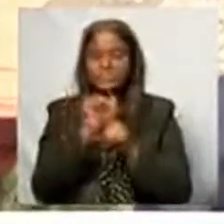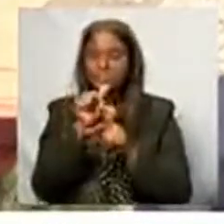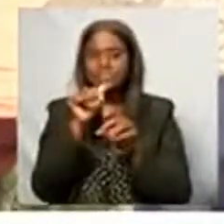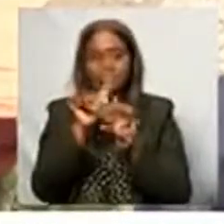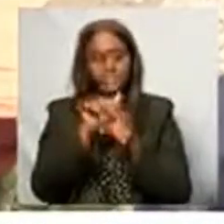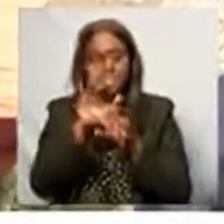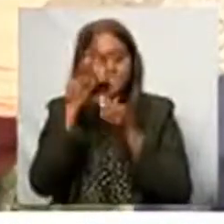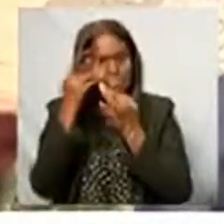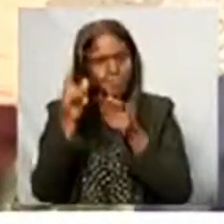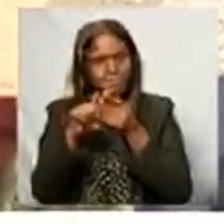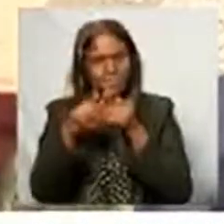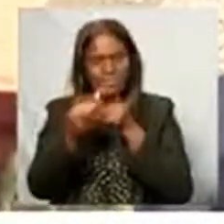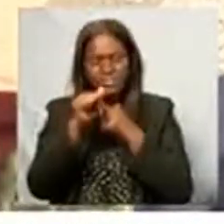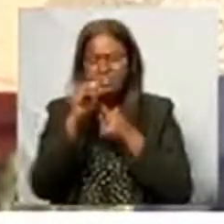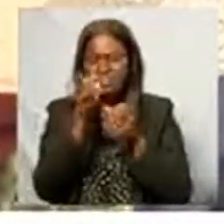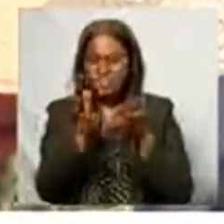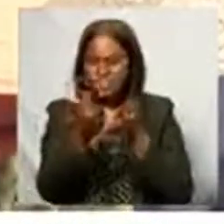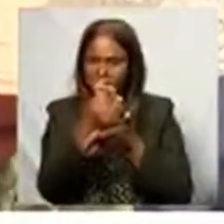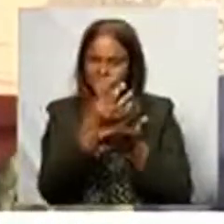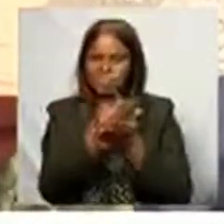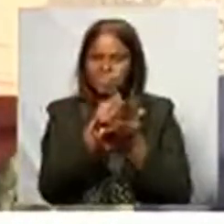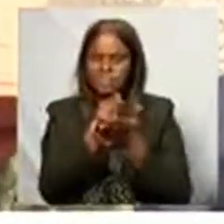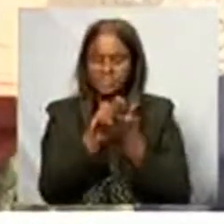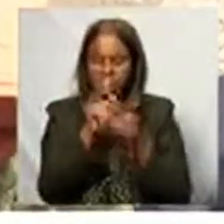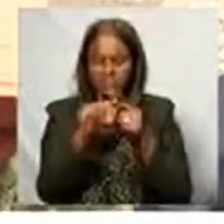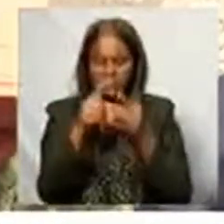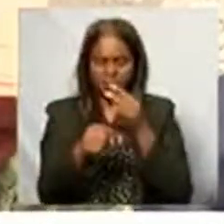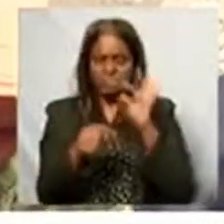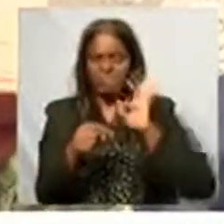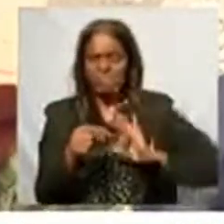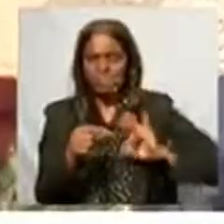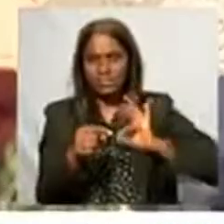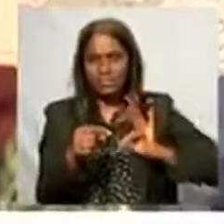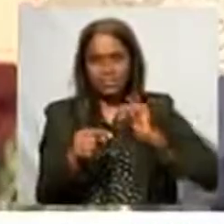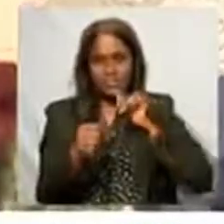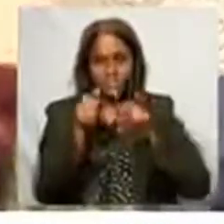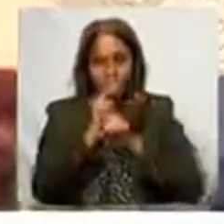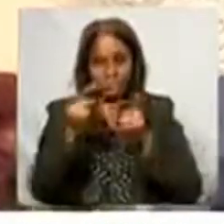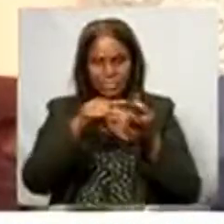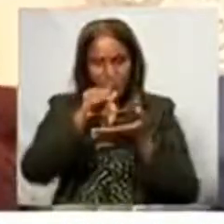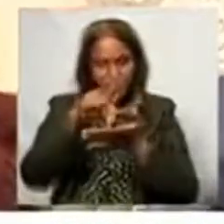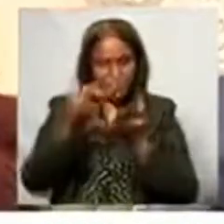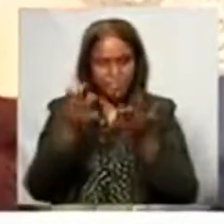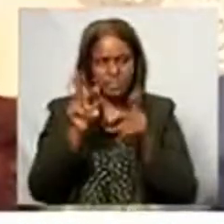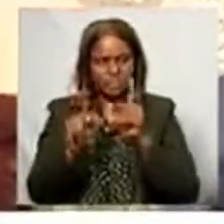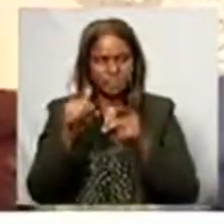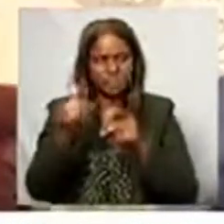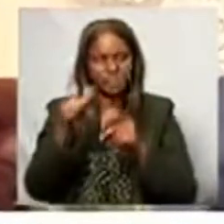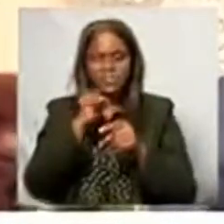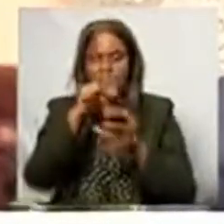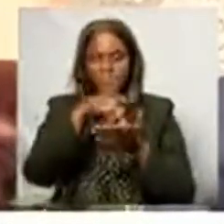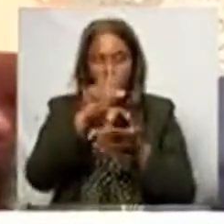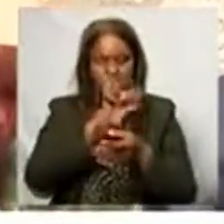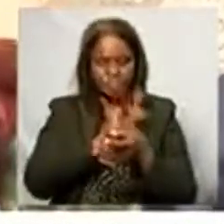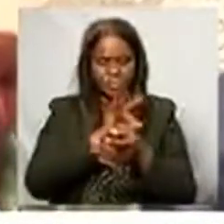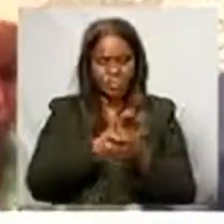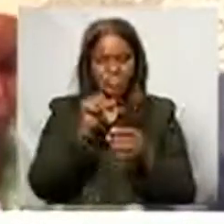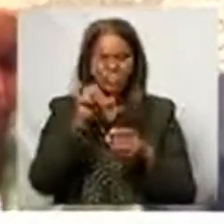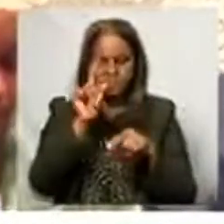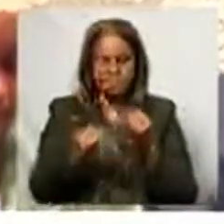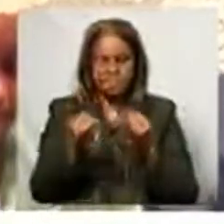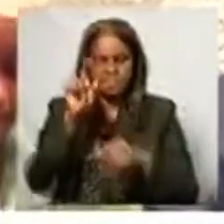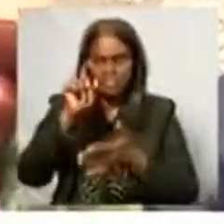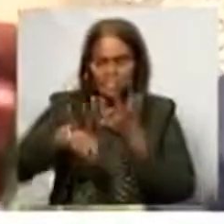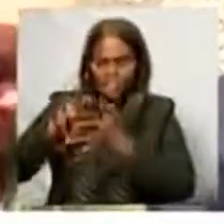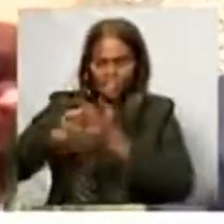their wish that they could not collect the funds, but salaries could not just be paid. So people were not paid salaries, so you cannot